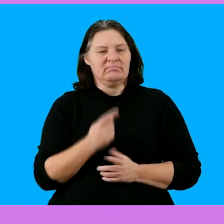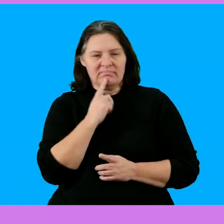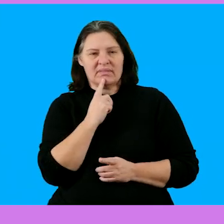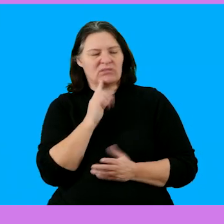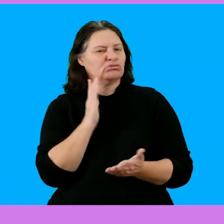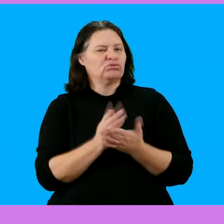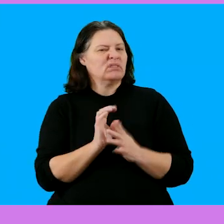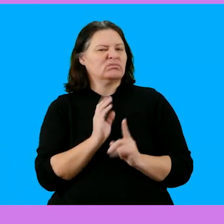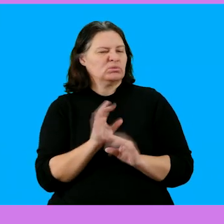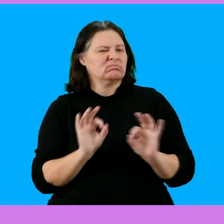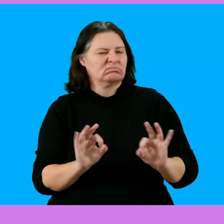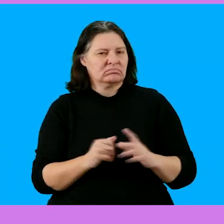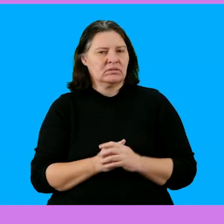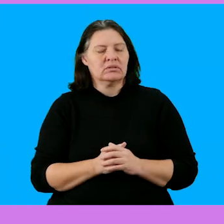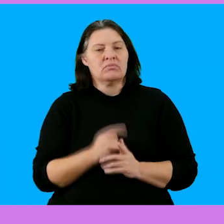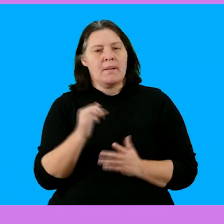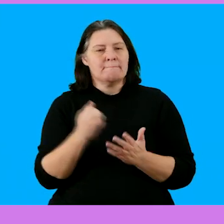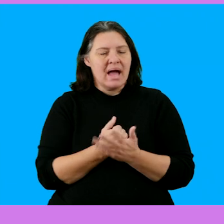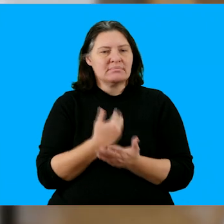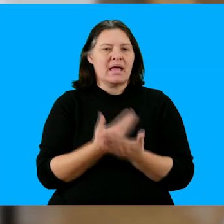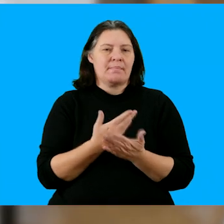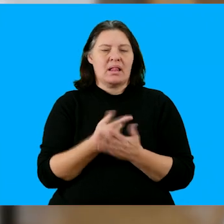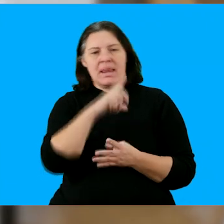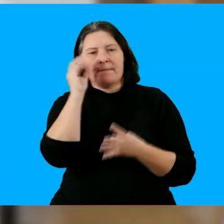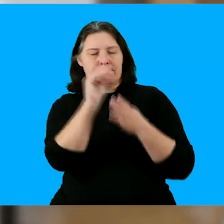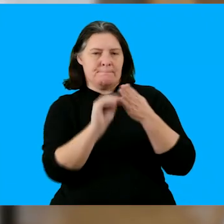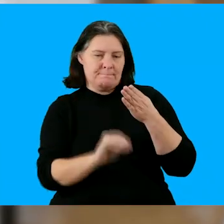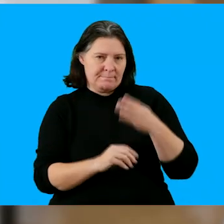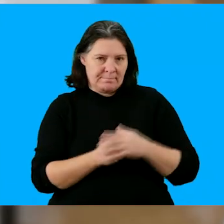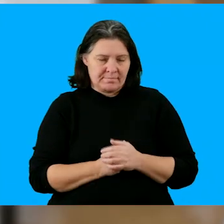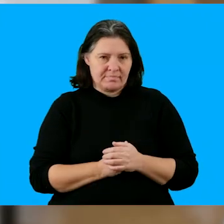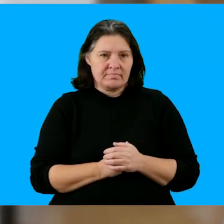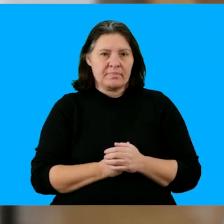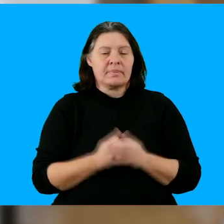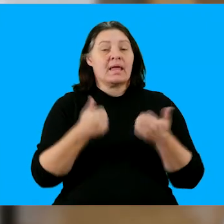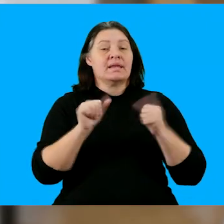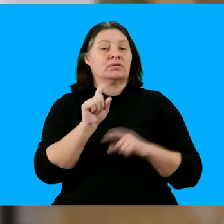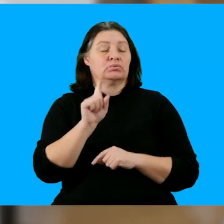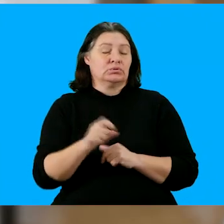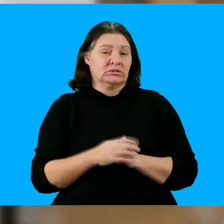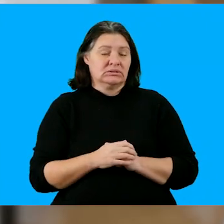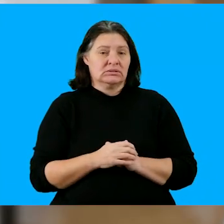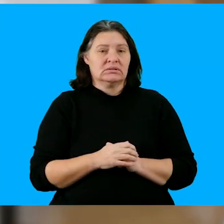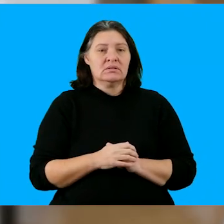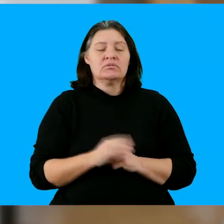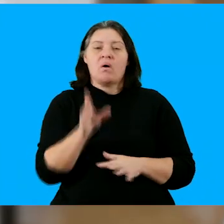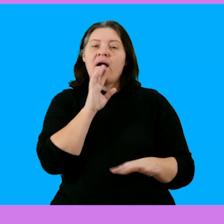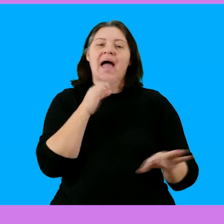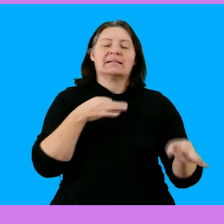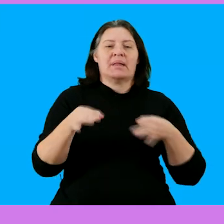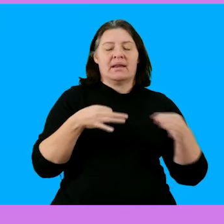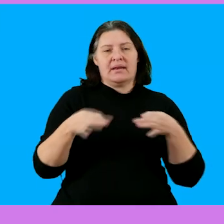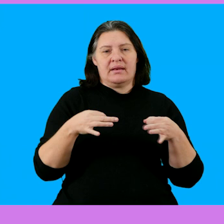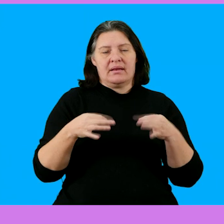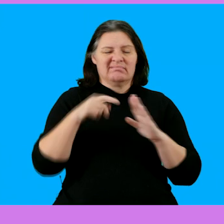drive. Guess that's quite straightforward question. So you must be able to name them. Okay. Next question. It